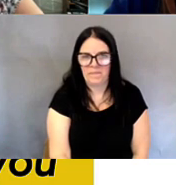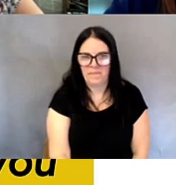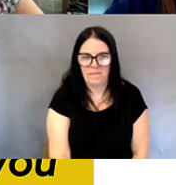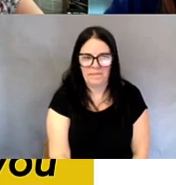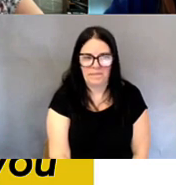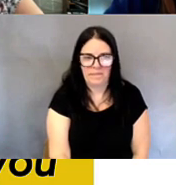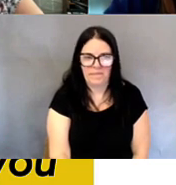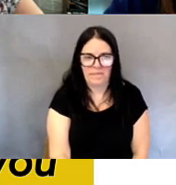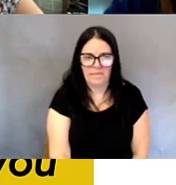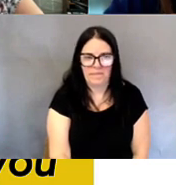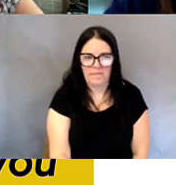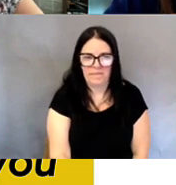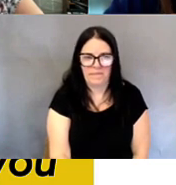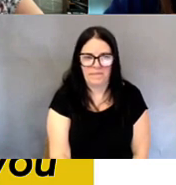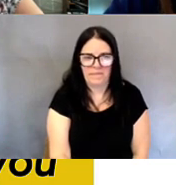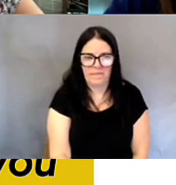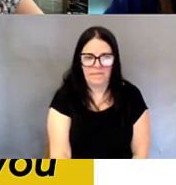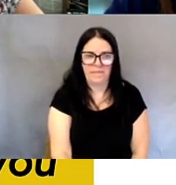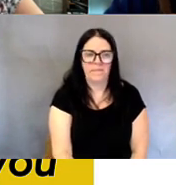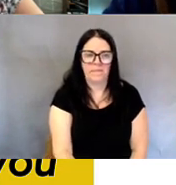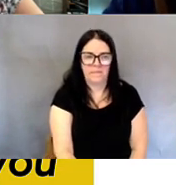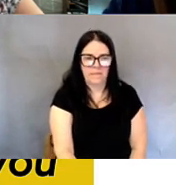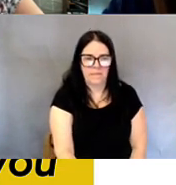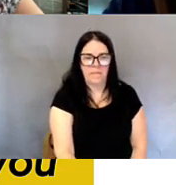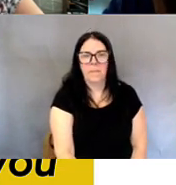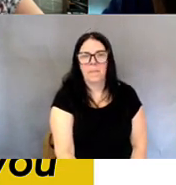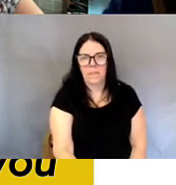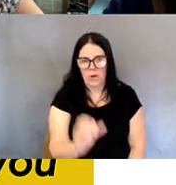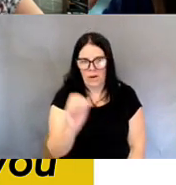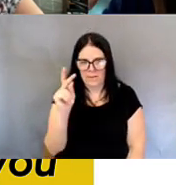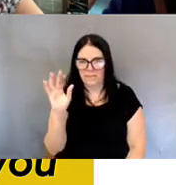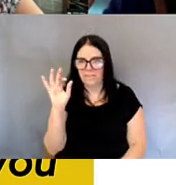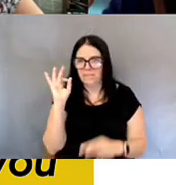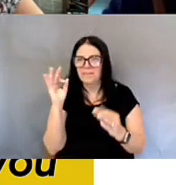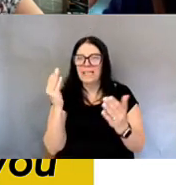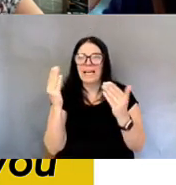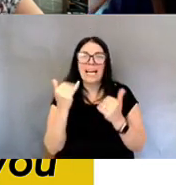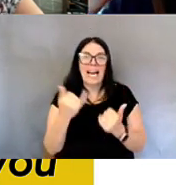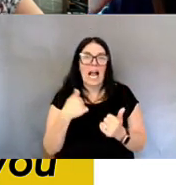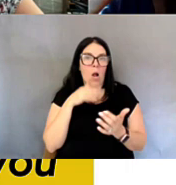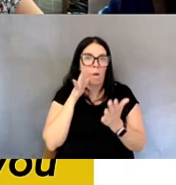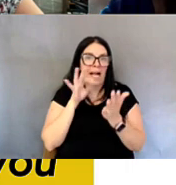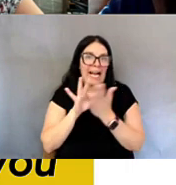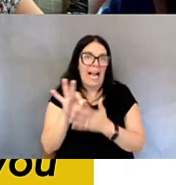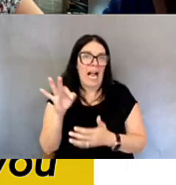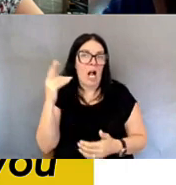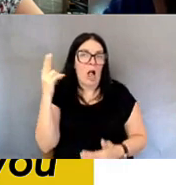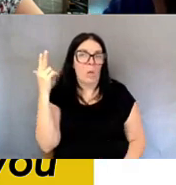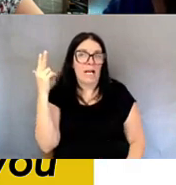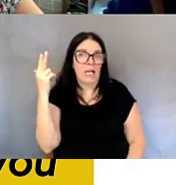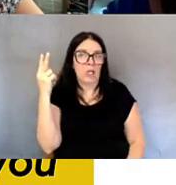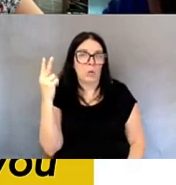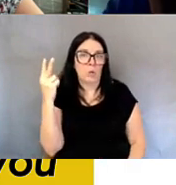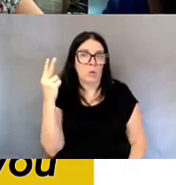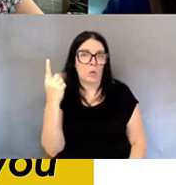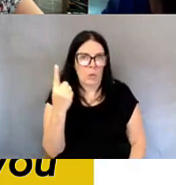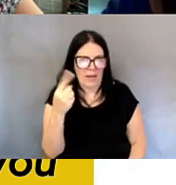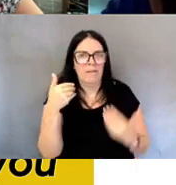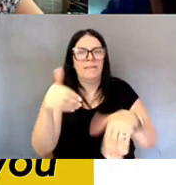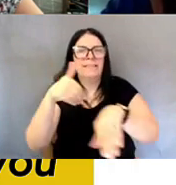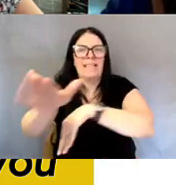Okay. Everybody, I'm going to now count backwards. 3, 2, 1,